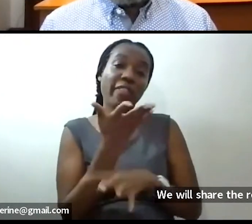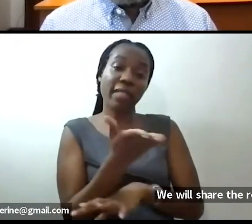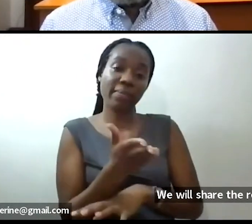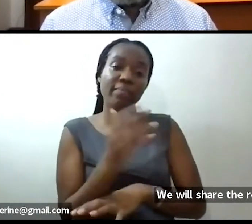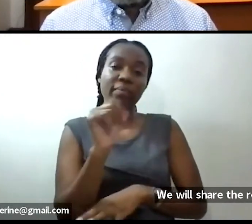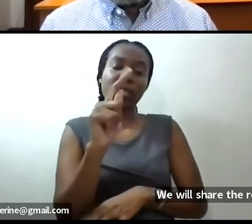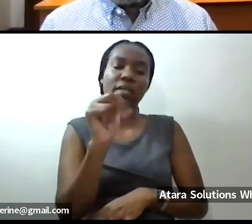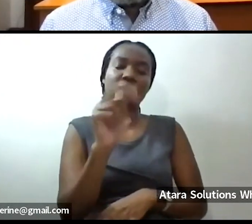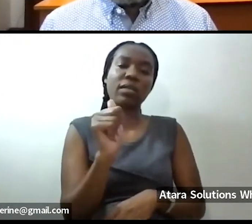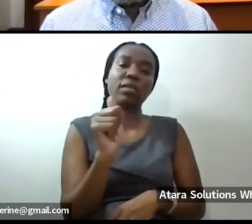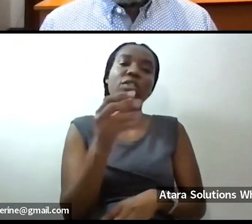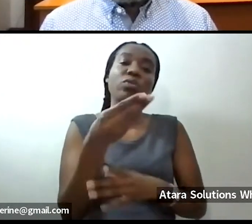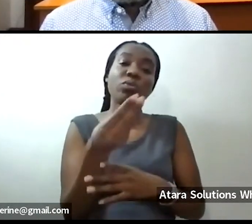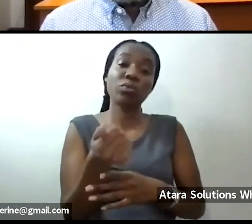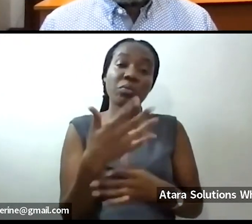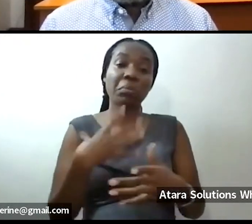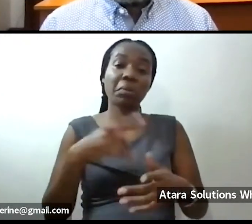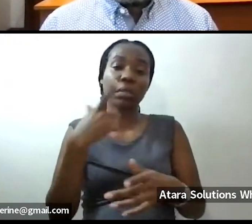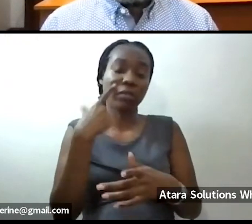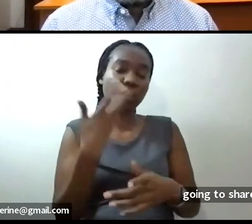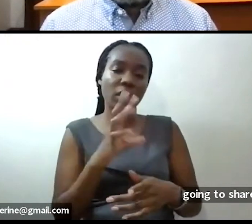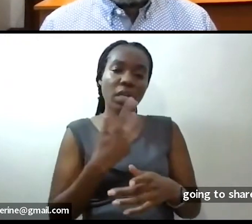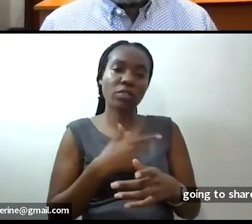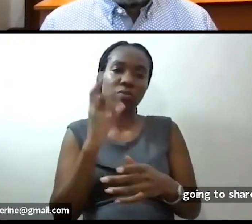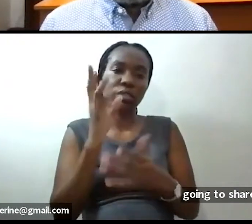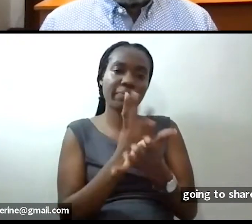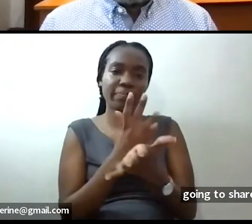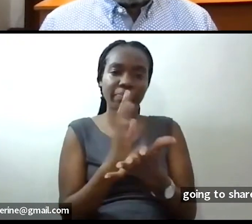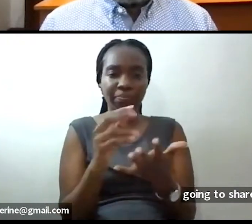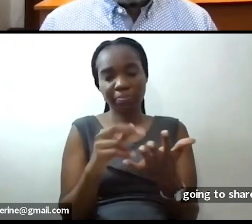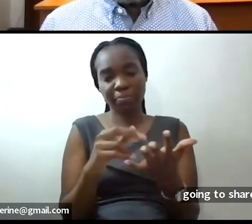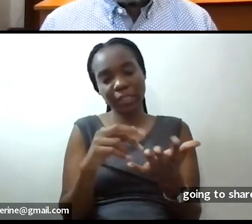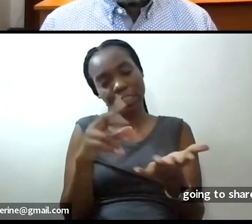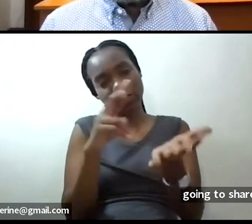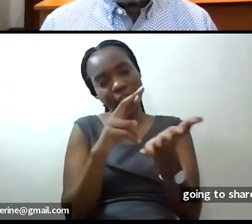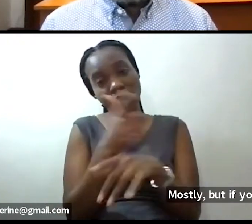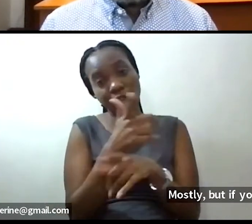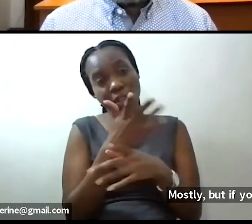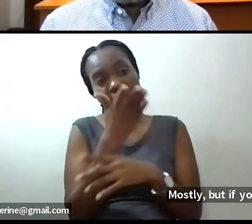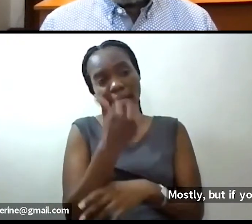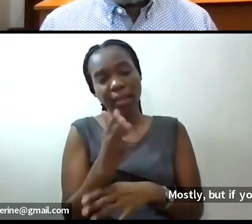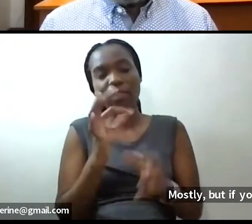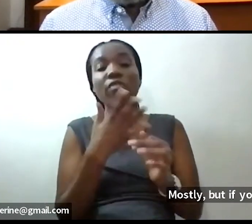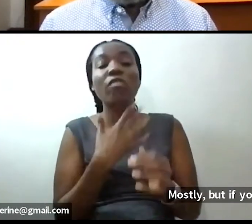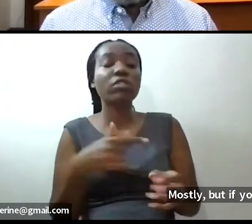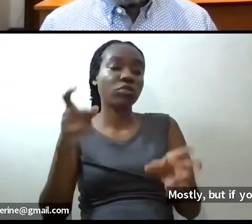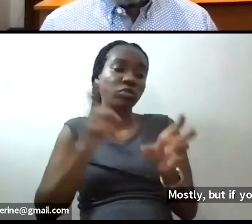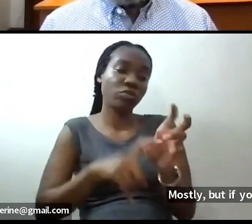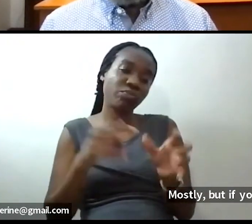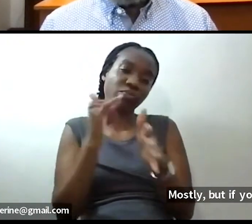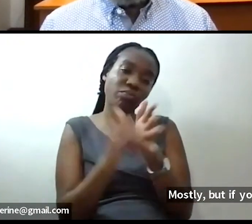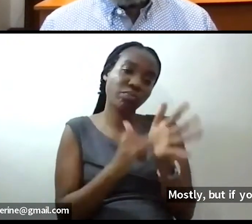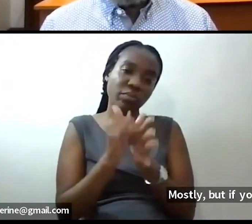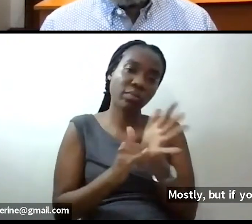on WhatsApp mostly, but if you wish, you can subscribe to our YouTube channel, Get It Right with Atara Solutions. That's